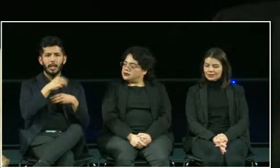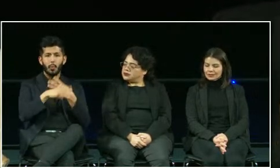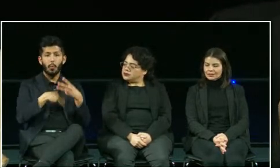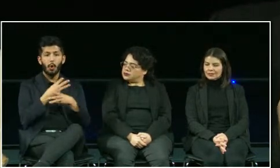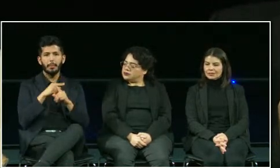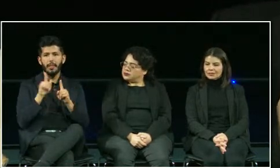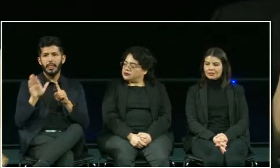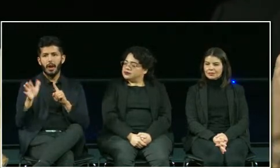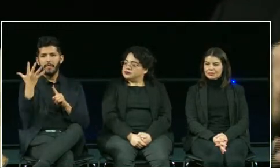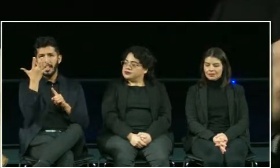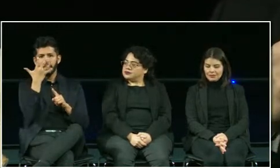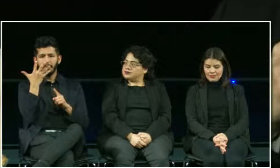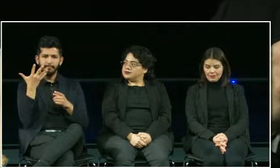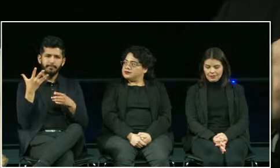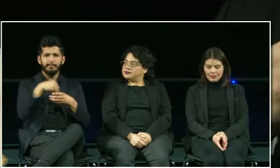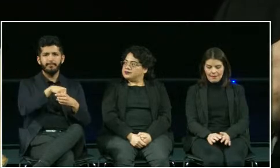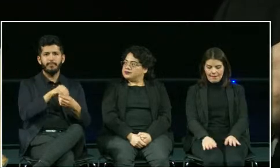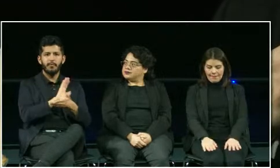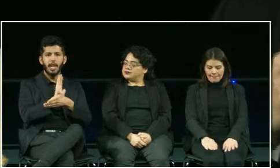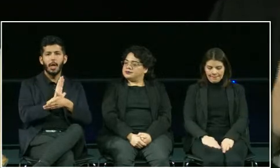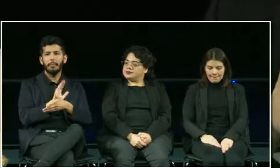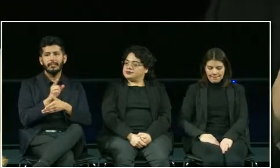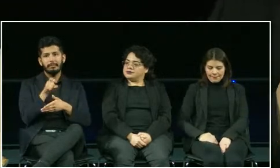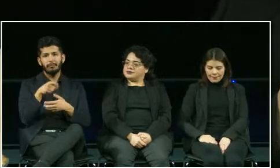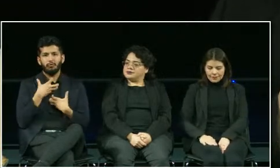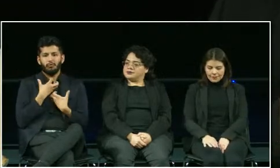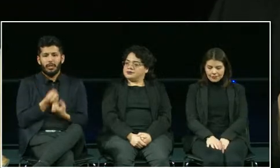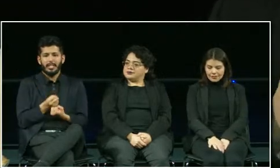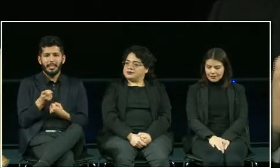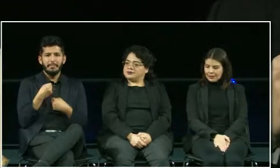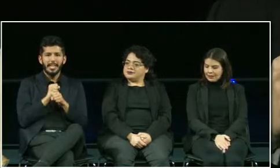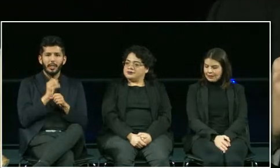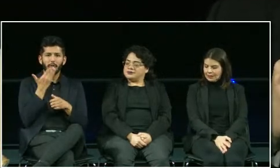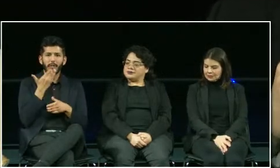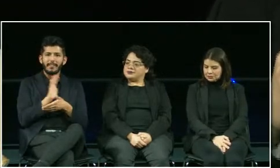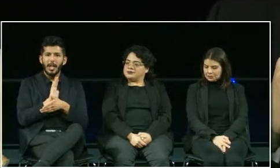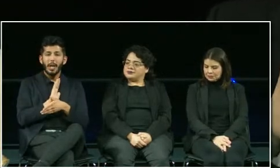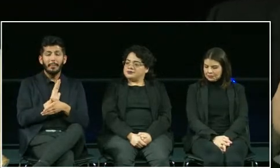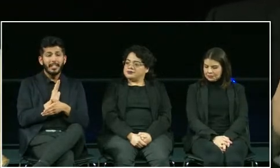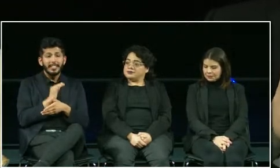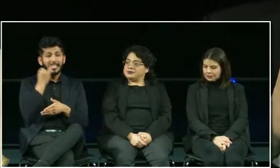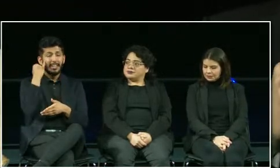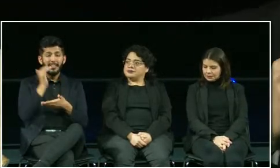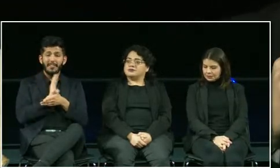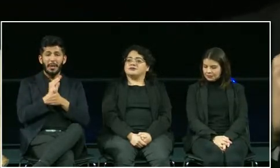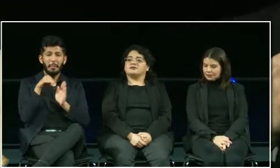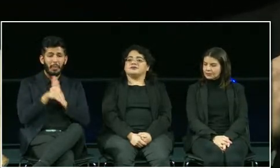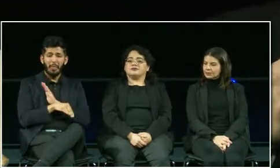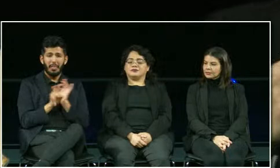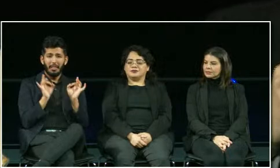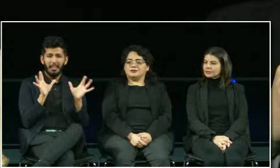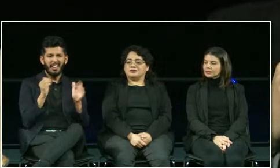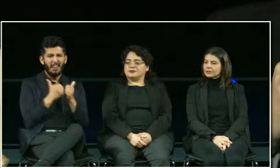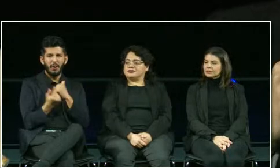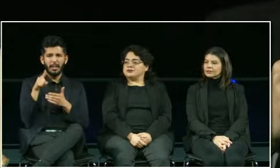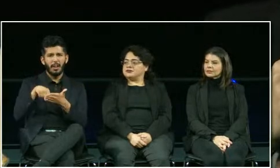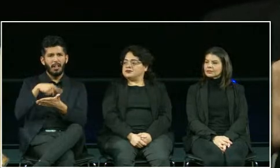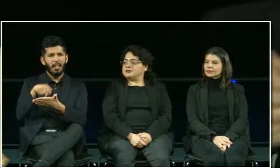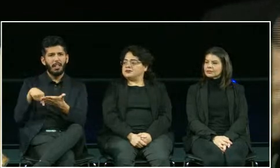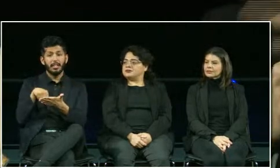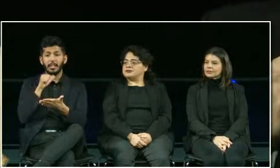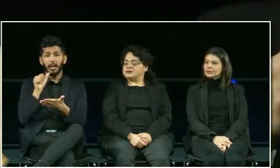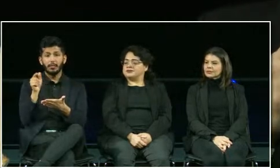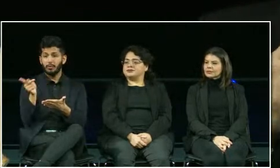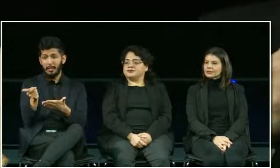their faces to a film and trusting us to do a good film, let's say this film hadn't worked out and everybody would have criticized not